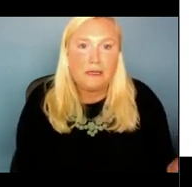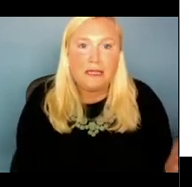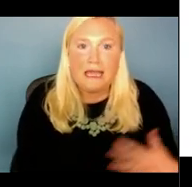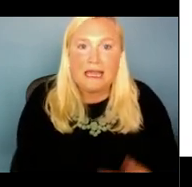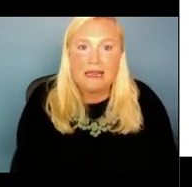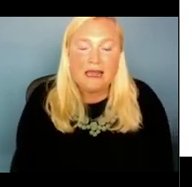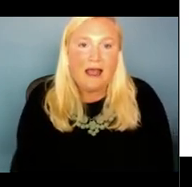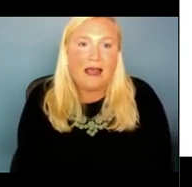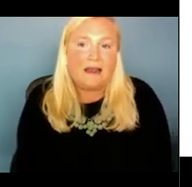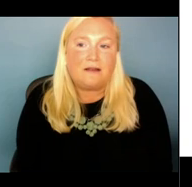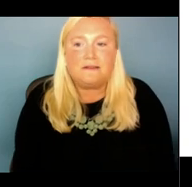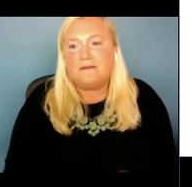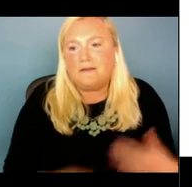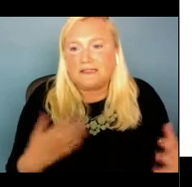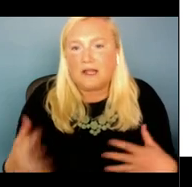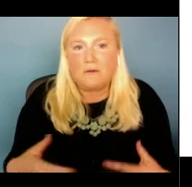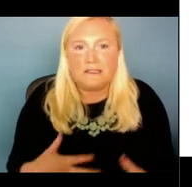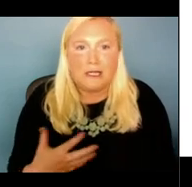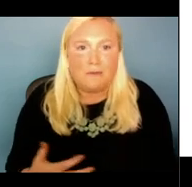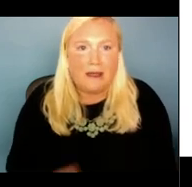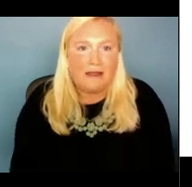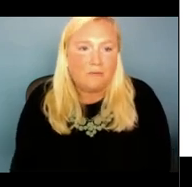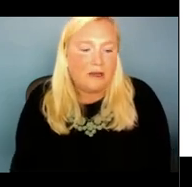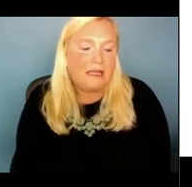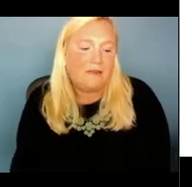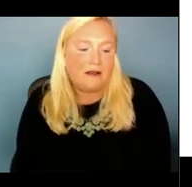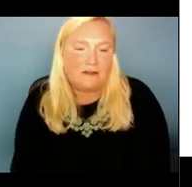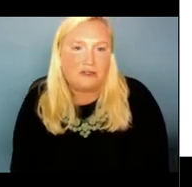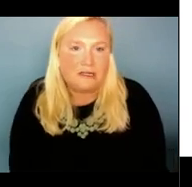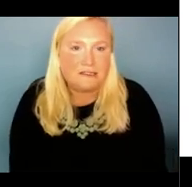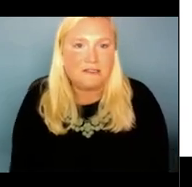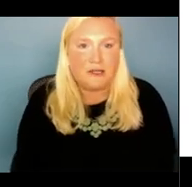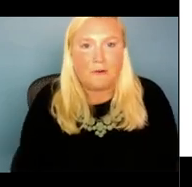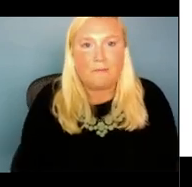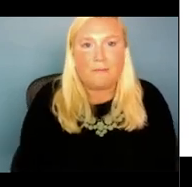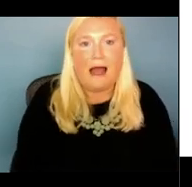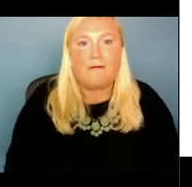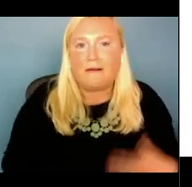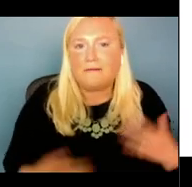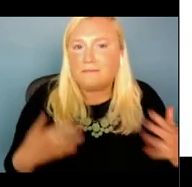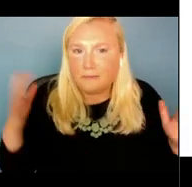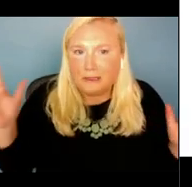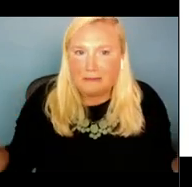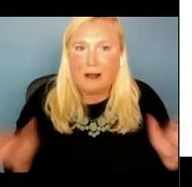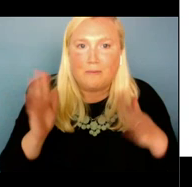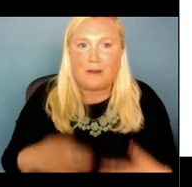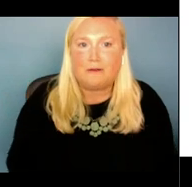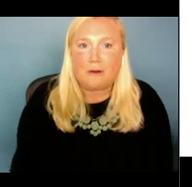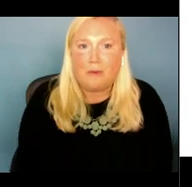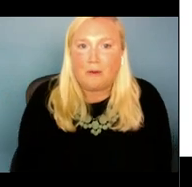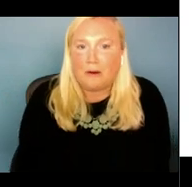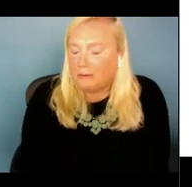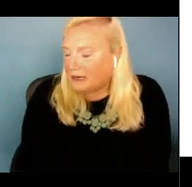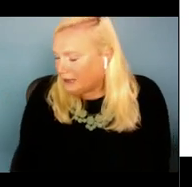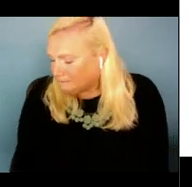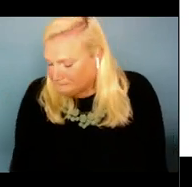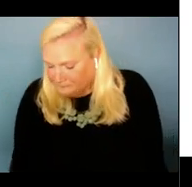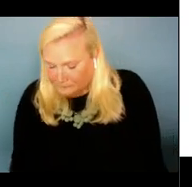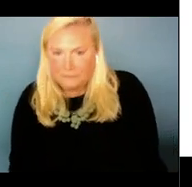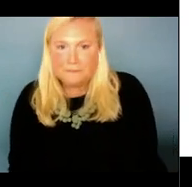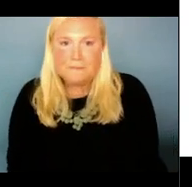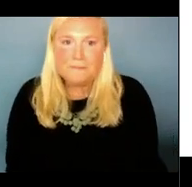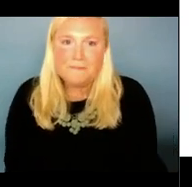hear you communicate. And that's always a good way of bringing in their interest to really help build their rapport right